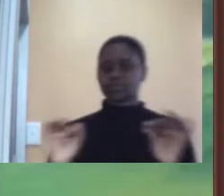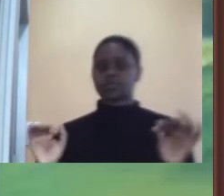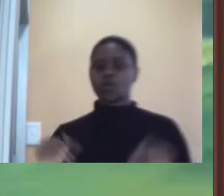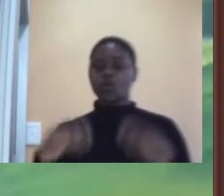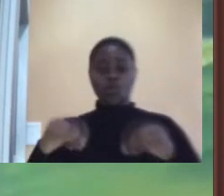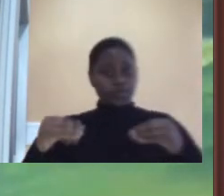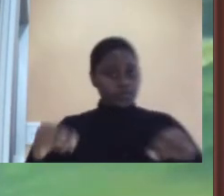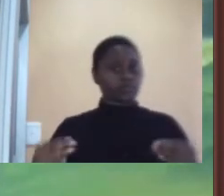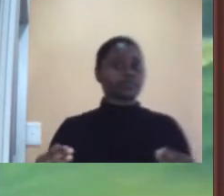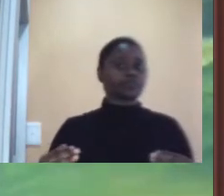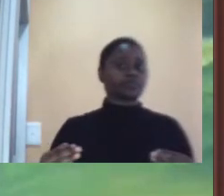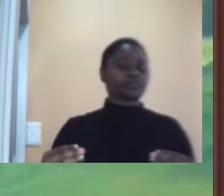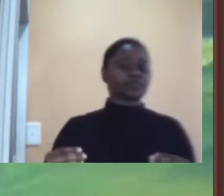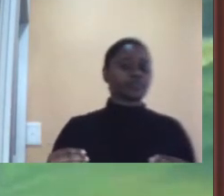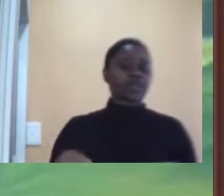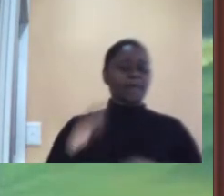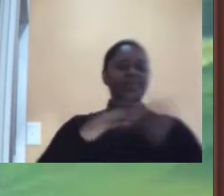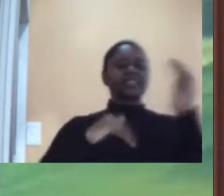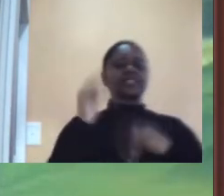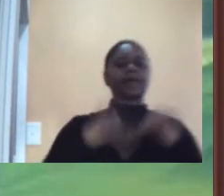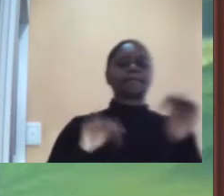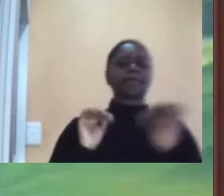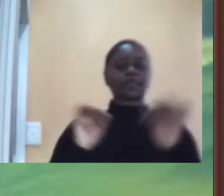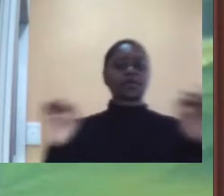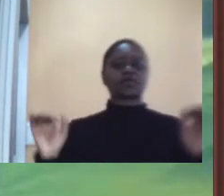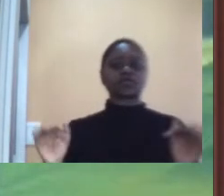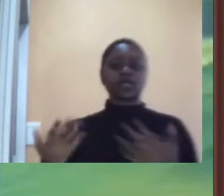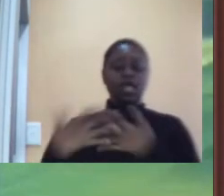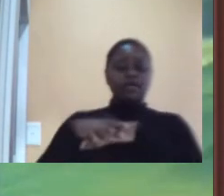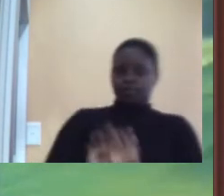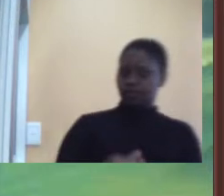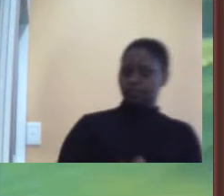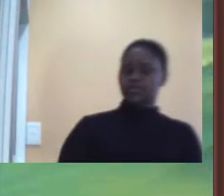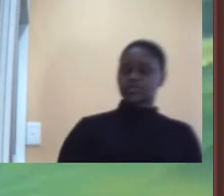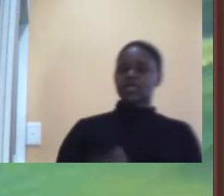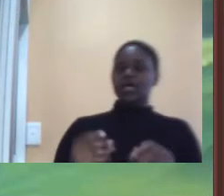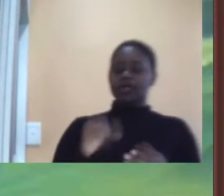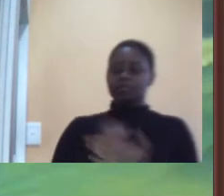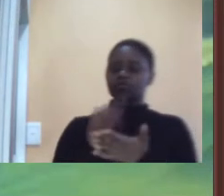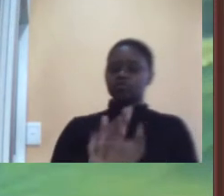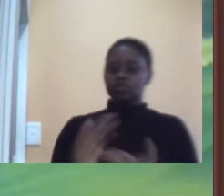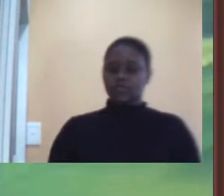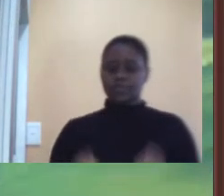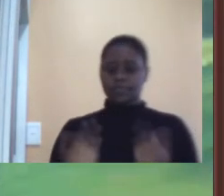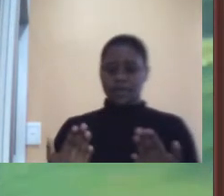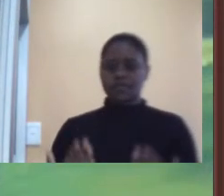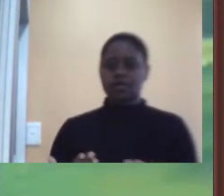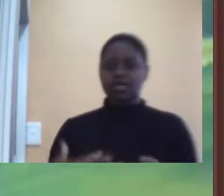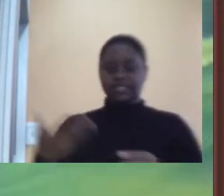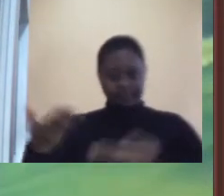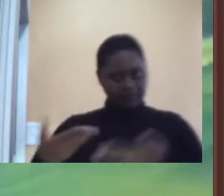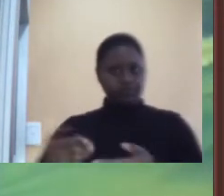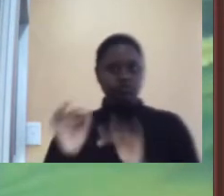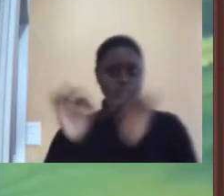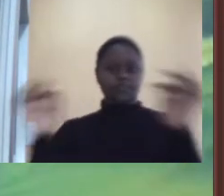business of building people, skilling people, and ensuring that people are delivering the services for our people.